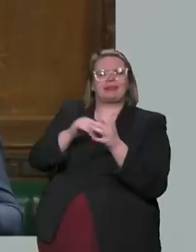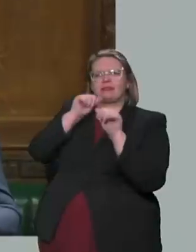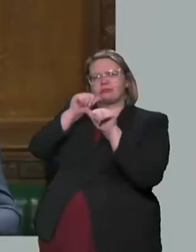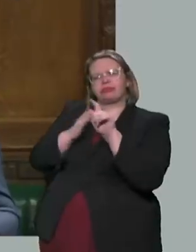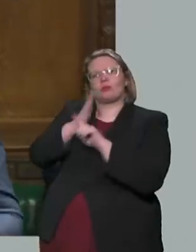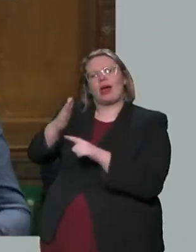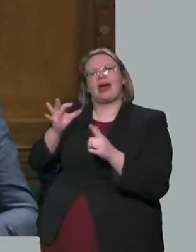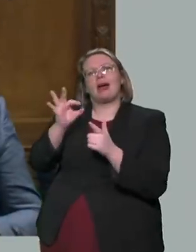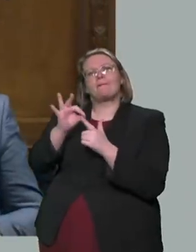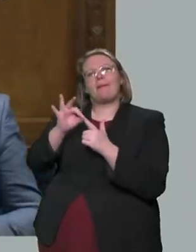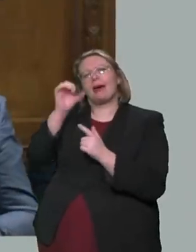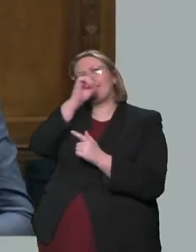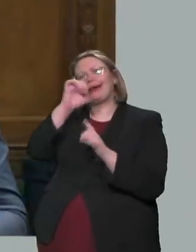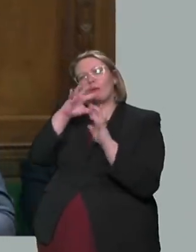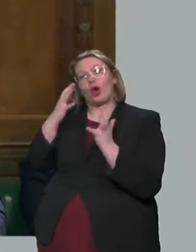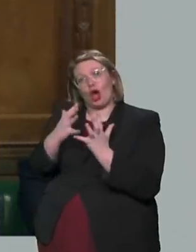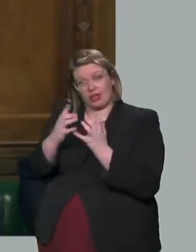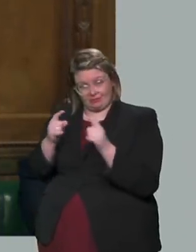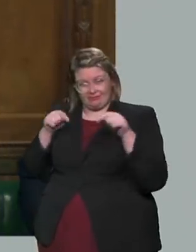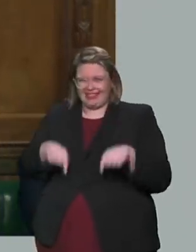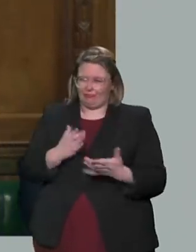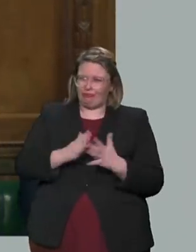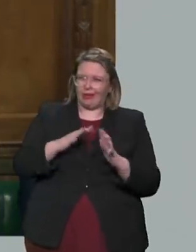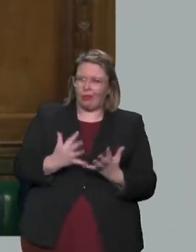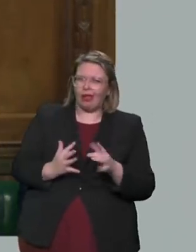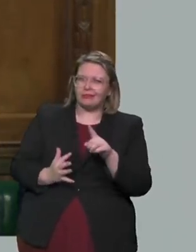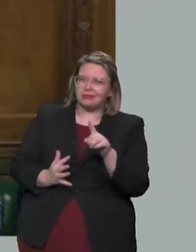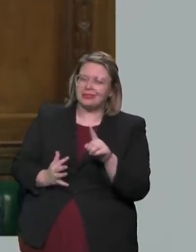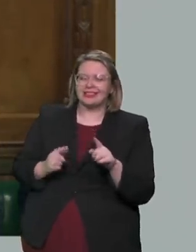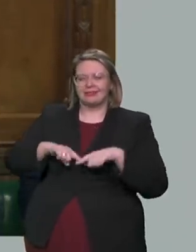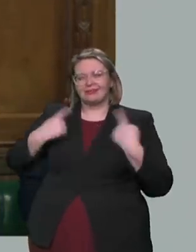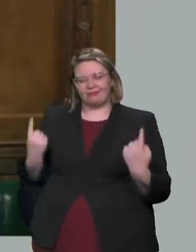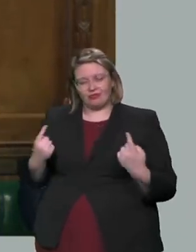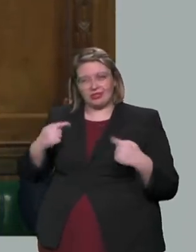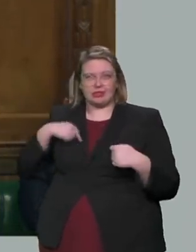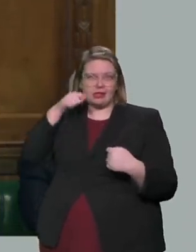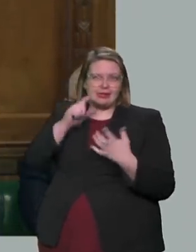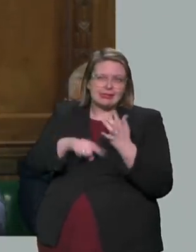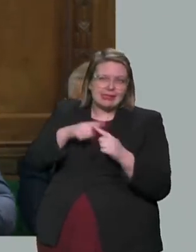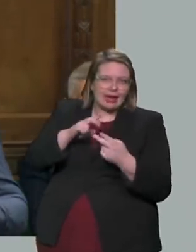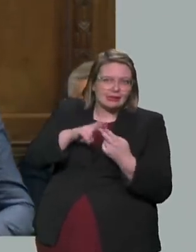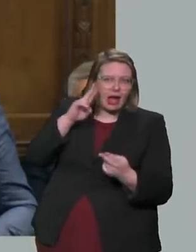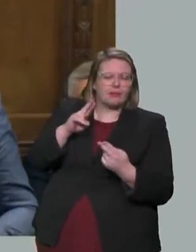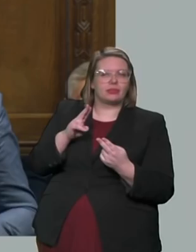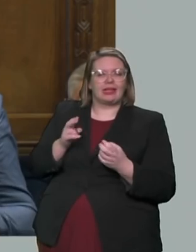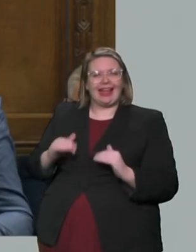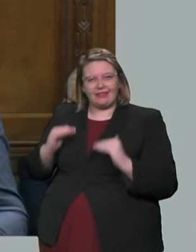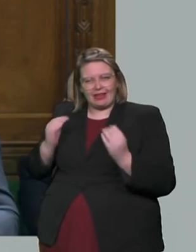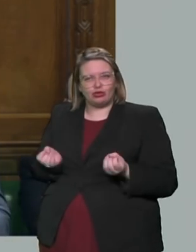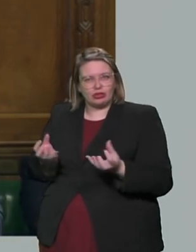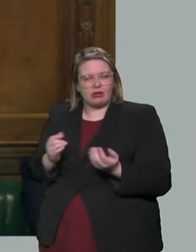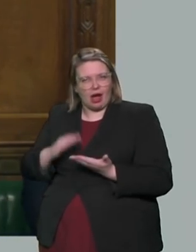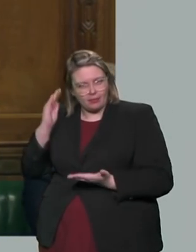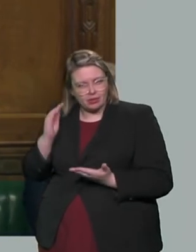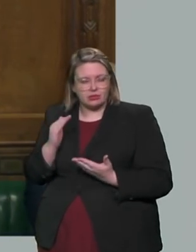people in Southwark face rising energy bills, rising shopping costs, and a new Tory tax. But leaseholders also face huge costs for fire